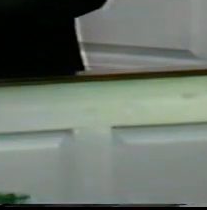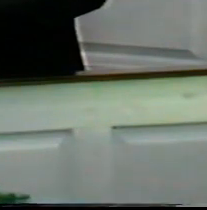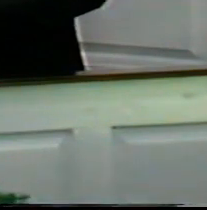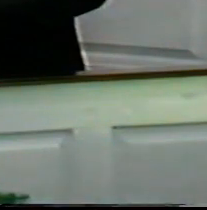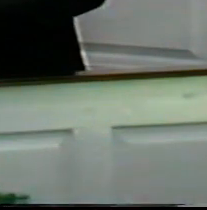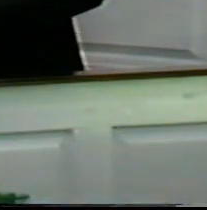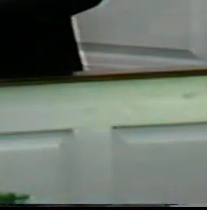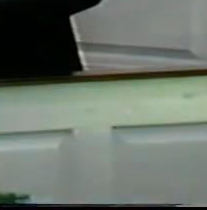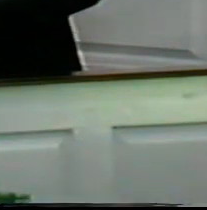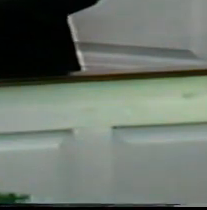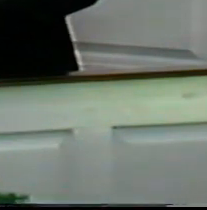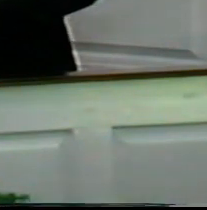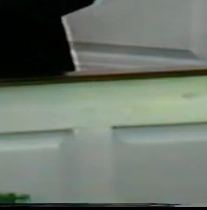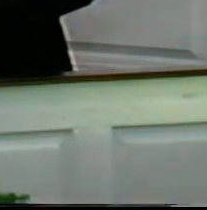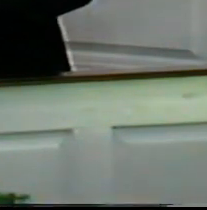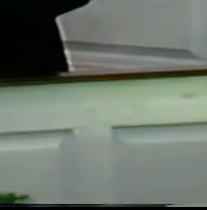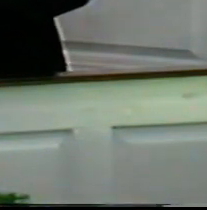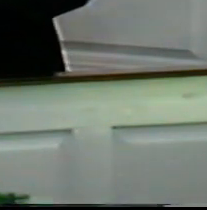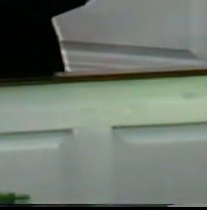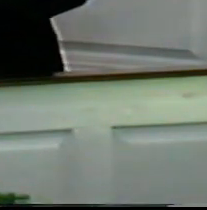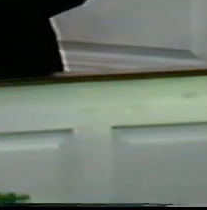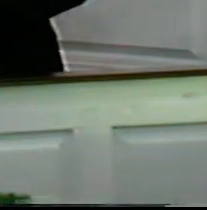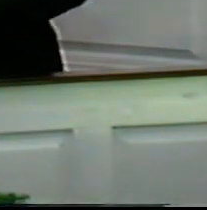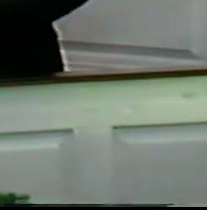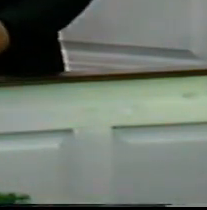whiter than snow.